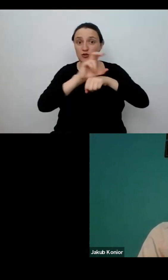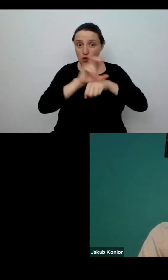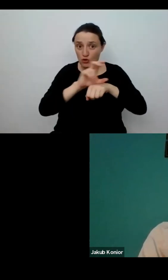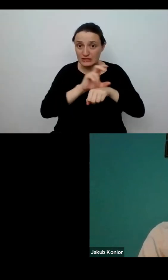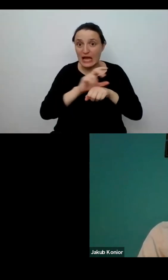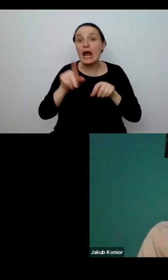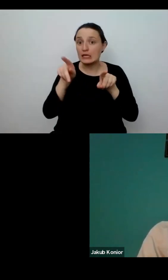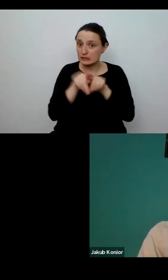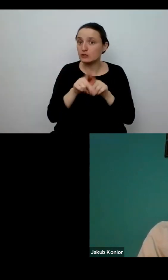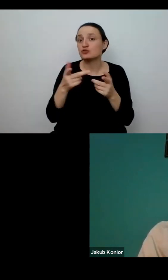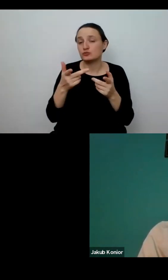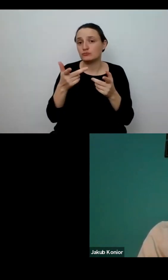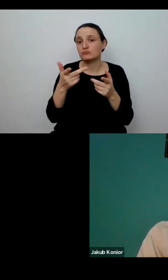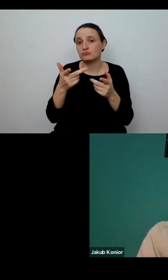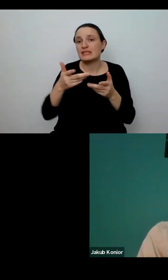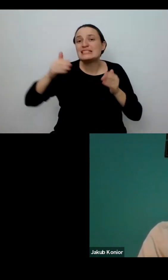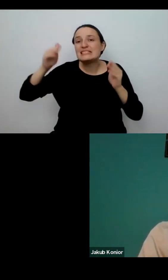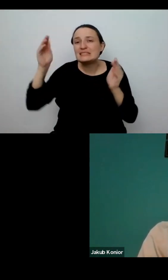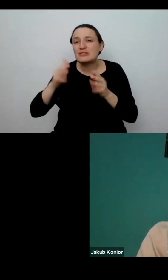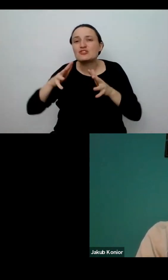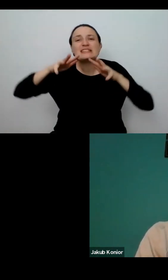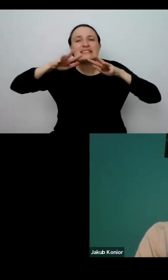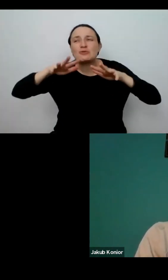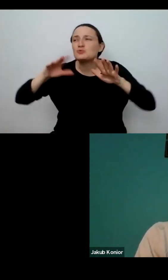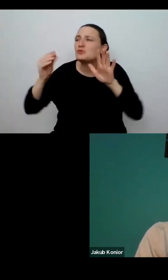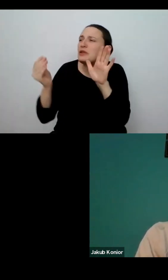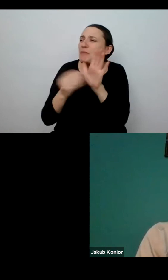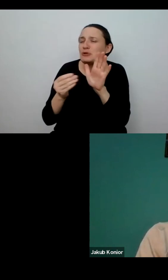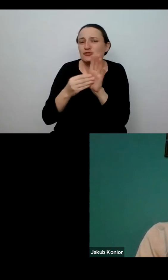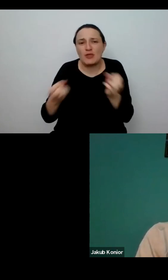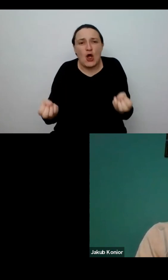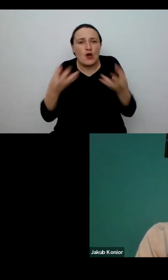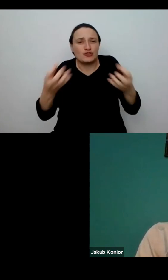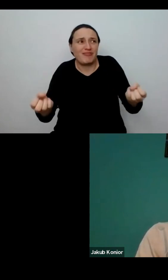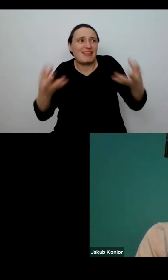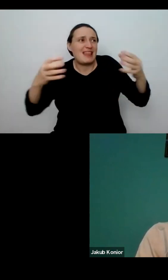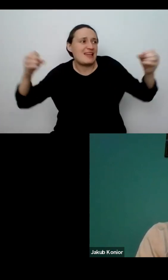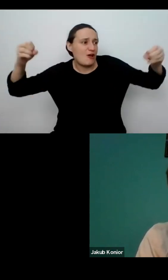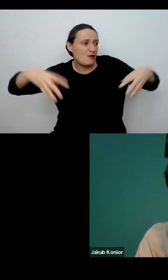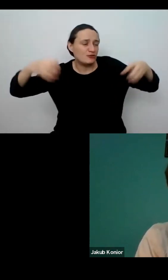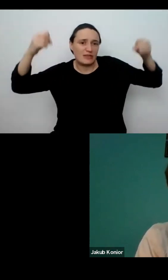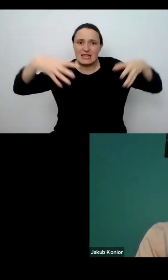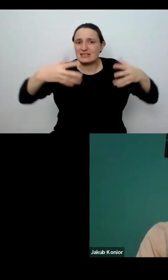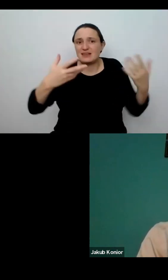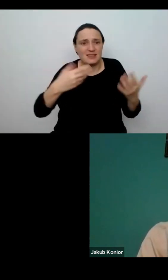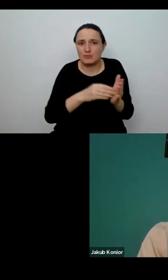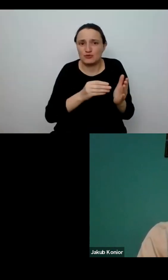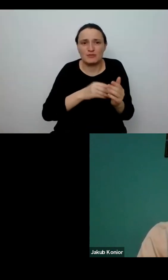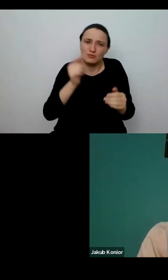Yeah, that's probably very true. So thank you for this answer. And there is one more question